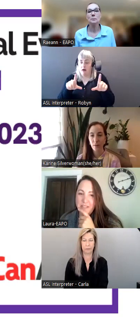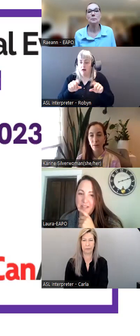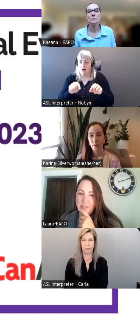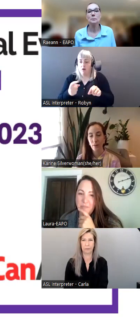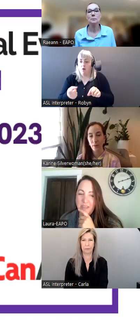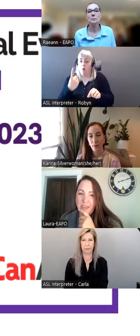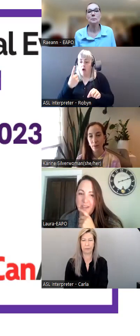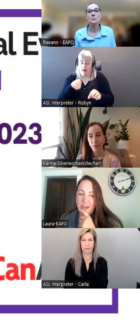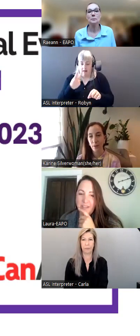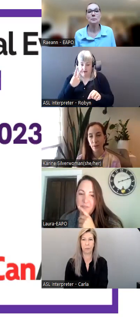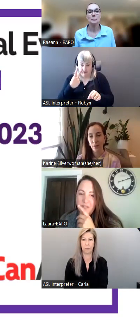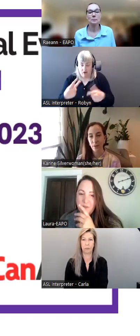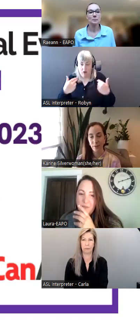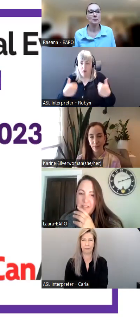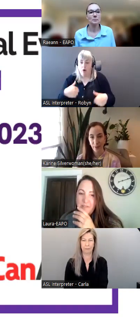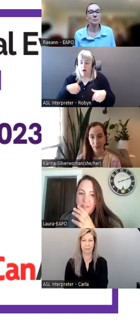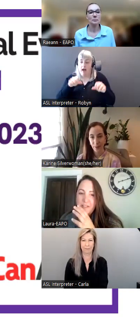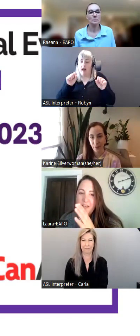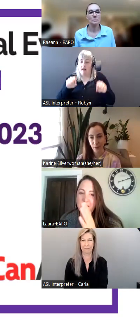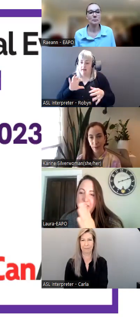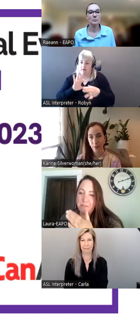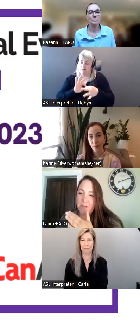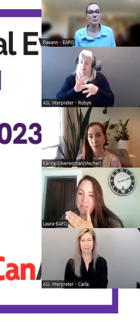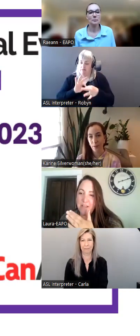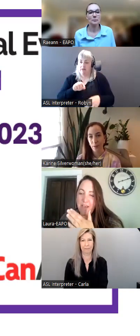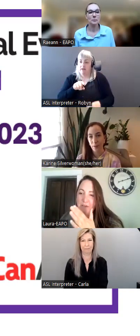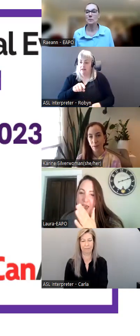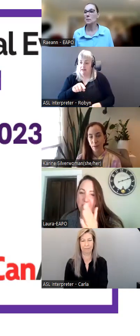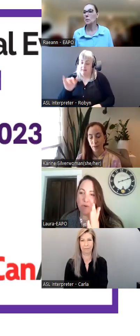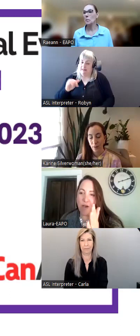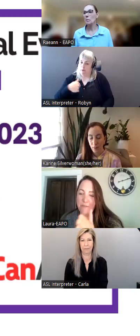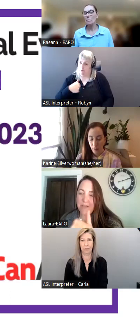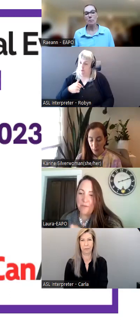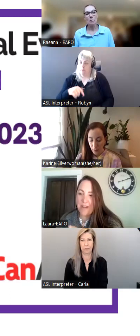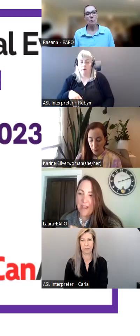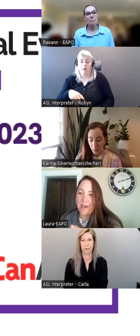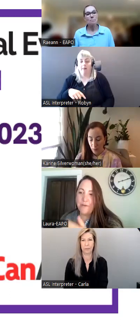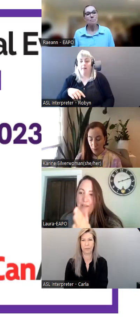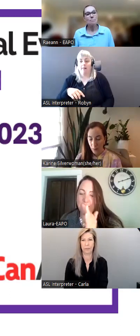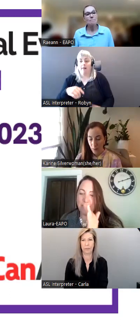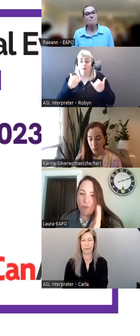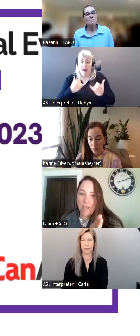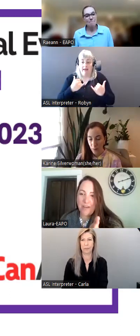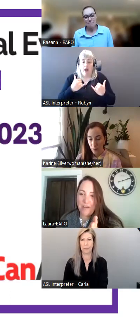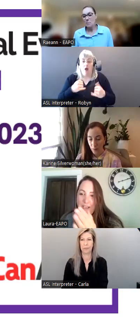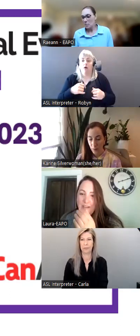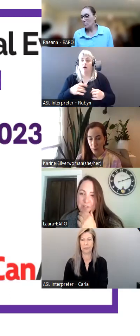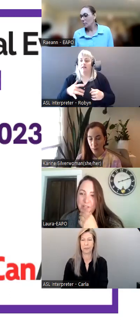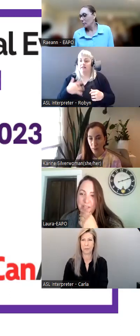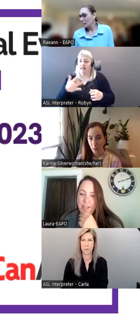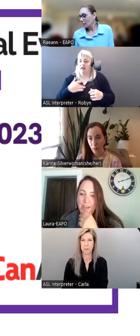really resonates with me, and I can speak to it myself, is the difference of how I'm feeling right now than when